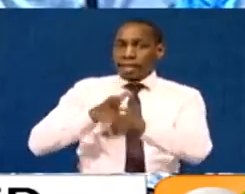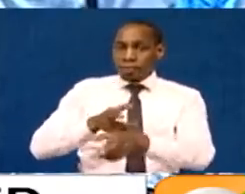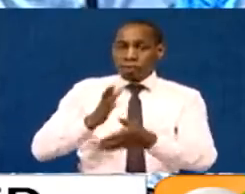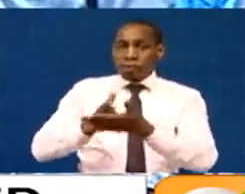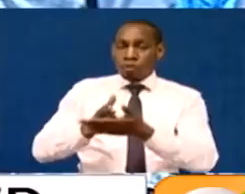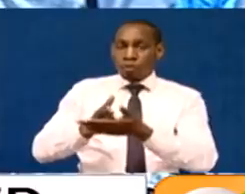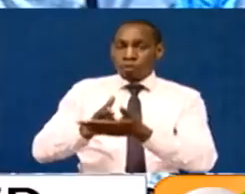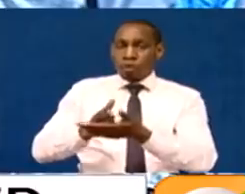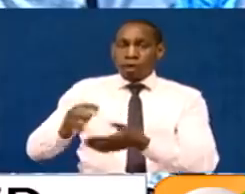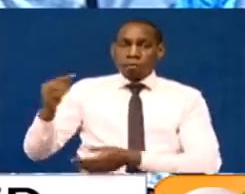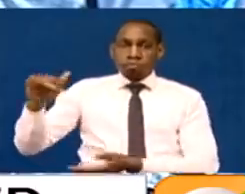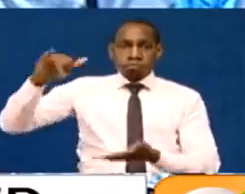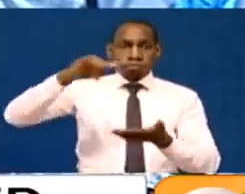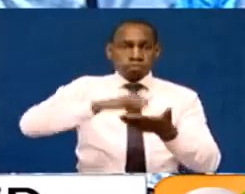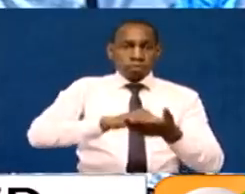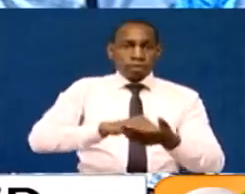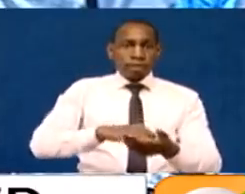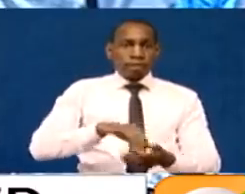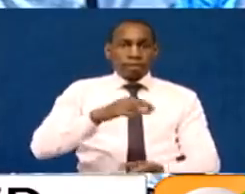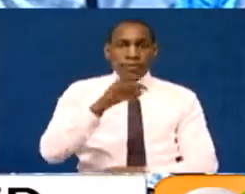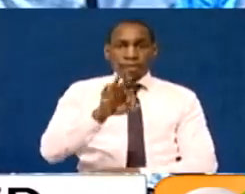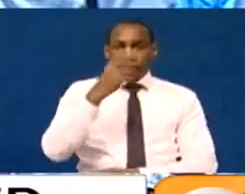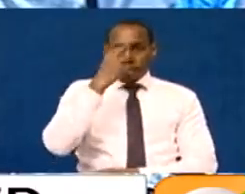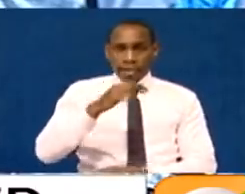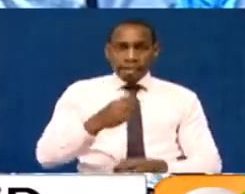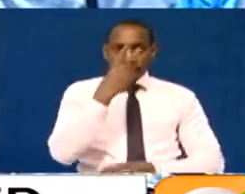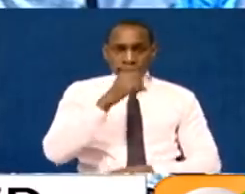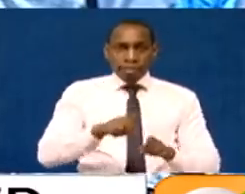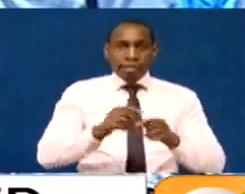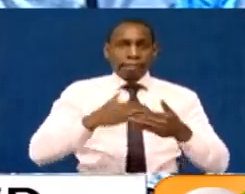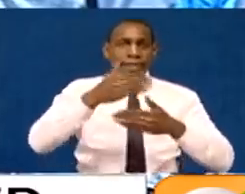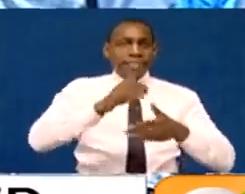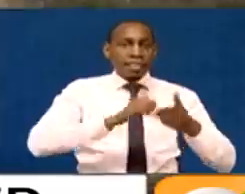on the dramatic touchdown of the three terror convicts and what awaits them.